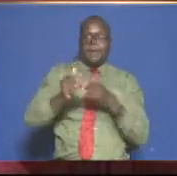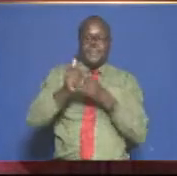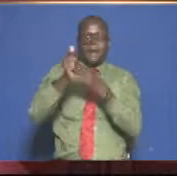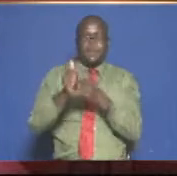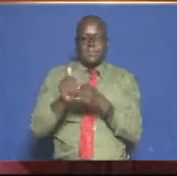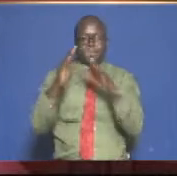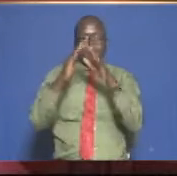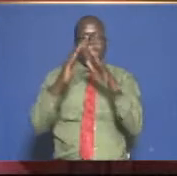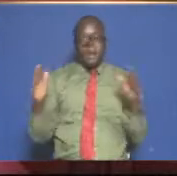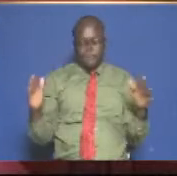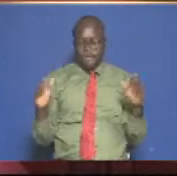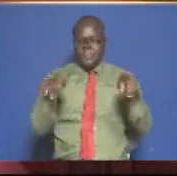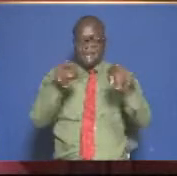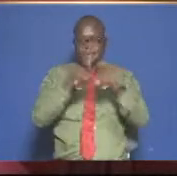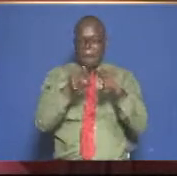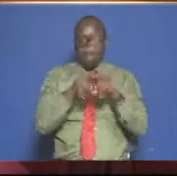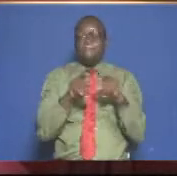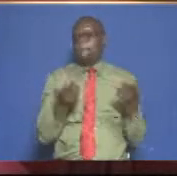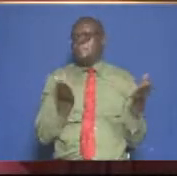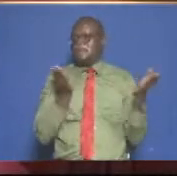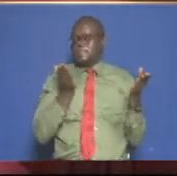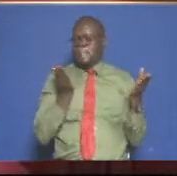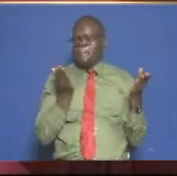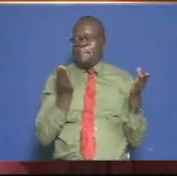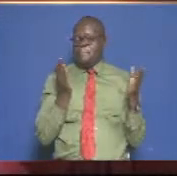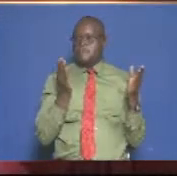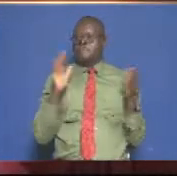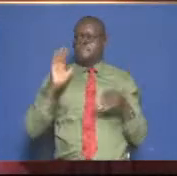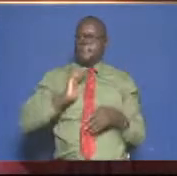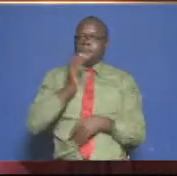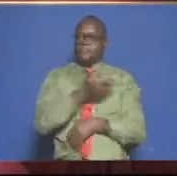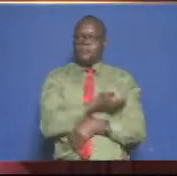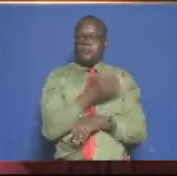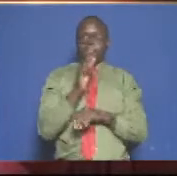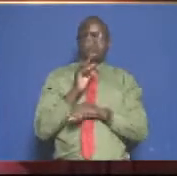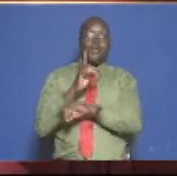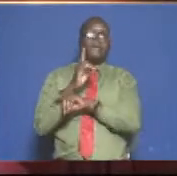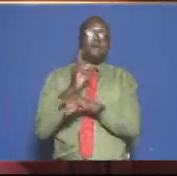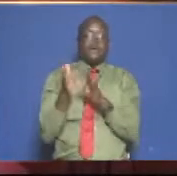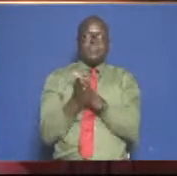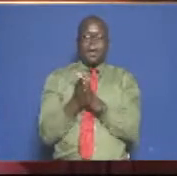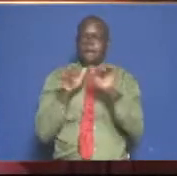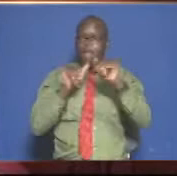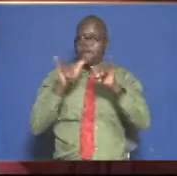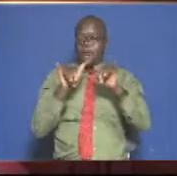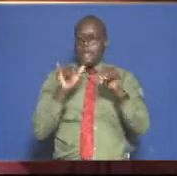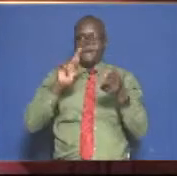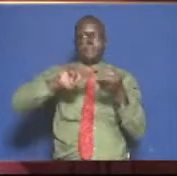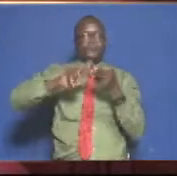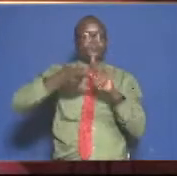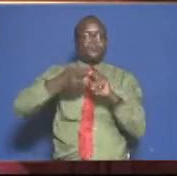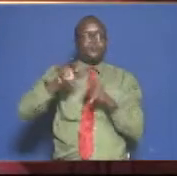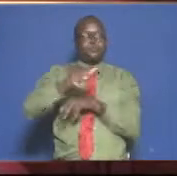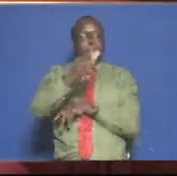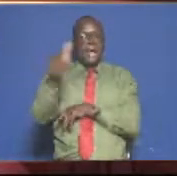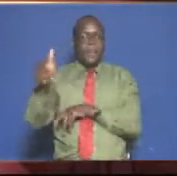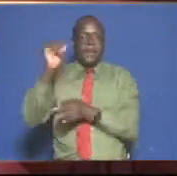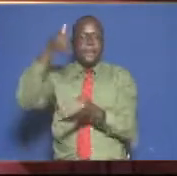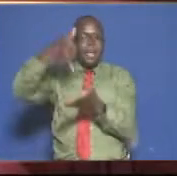House. He also served in the Departmental Committee on Defense and Foreign Relations, among others.